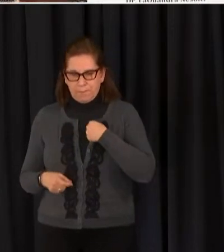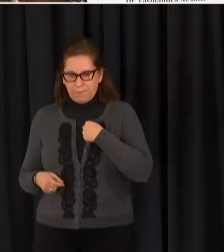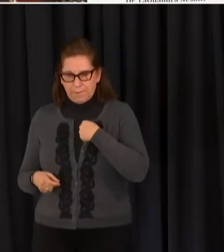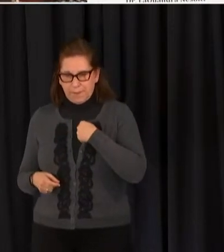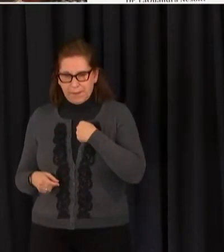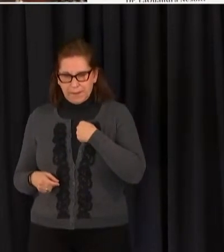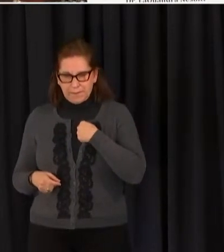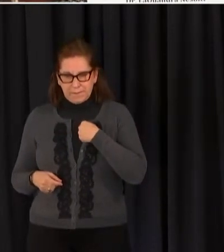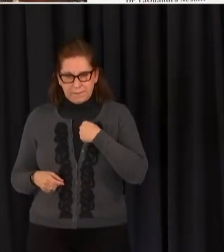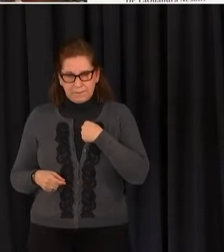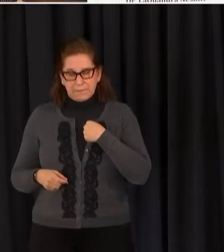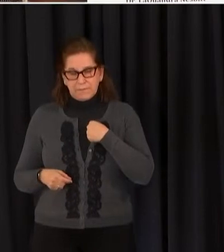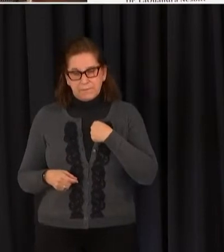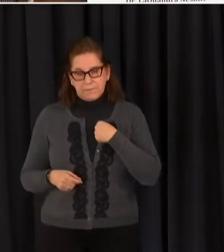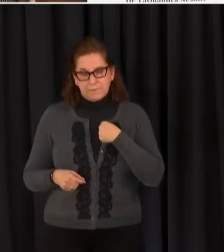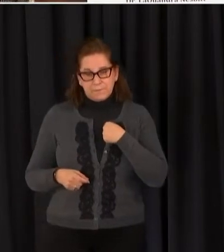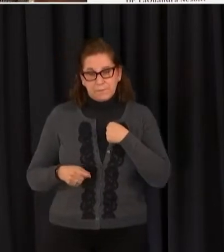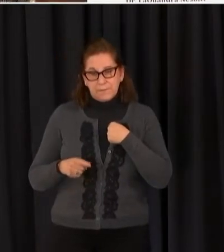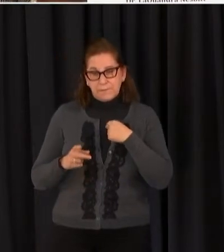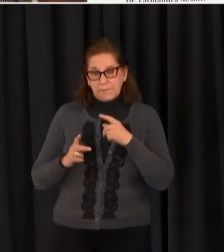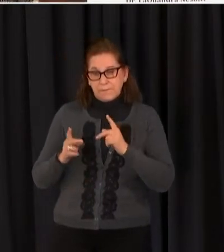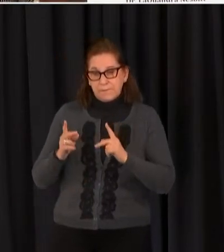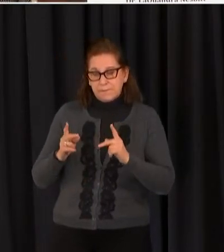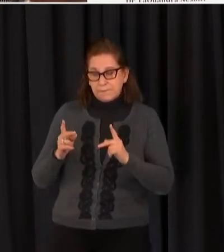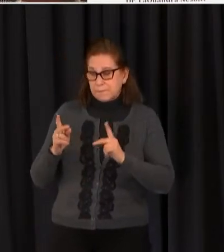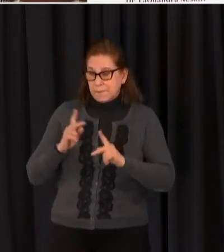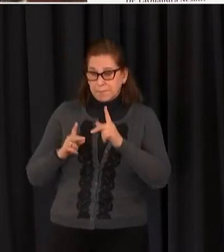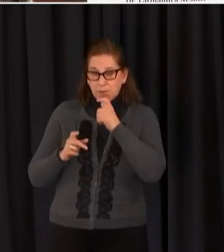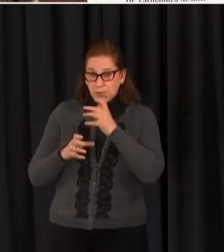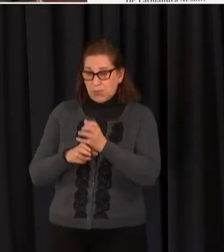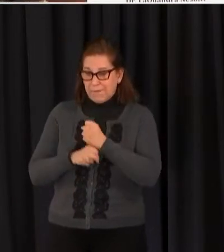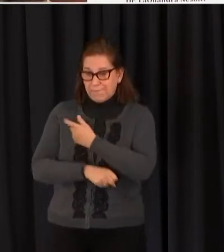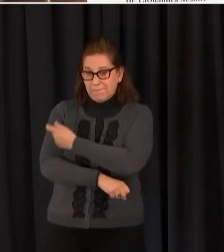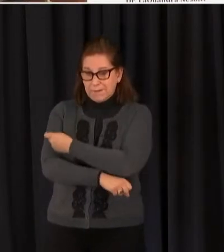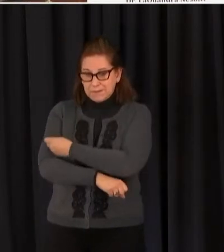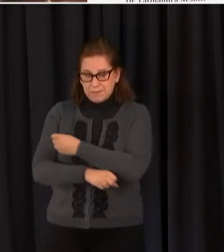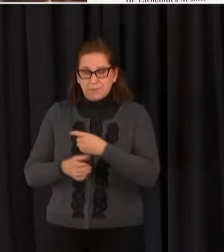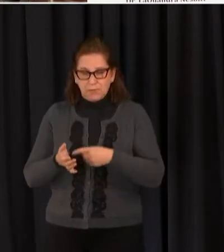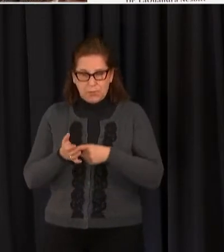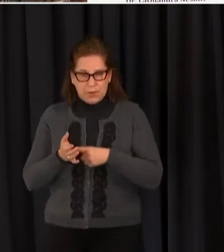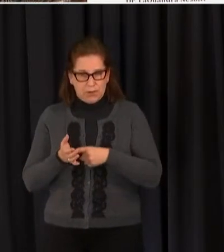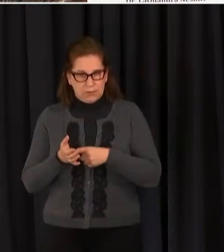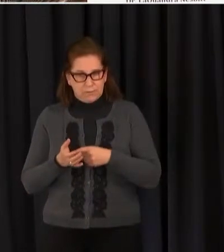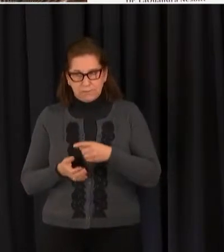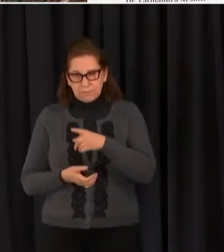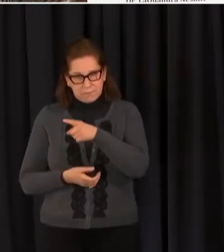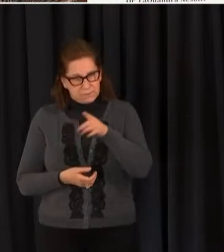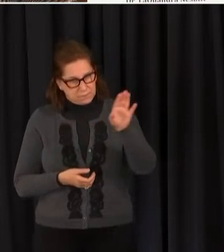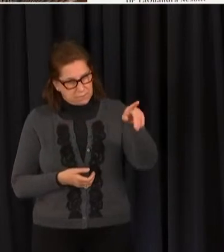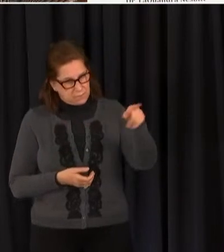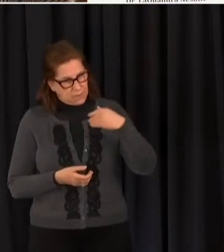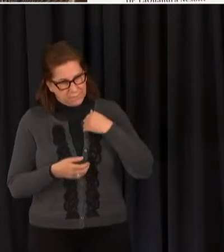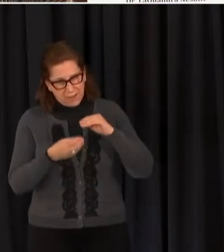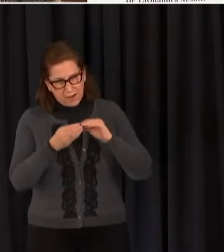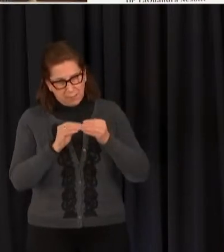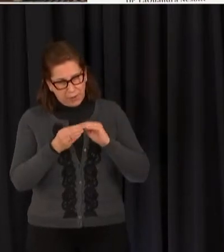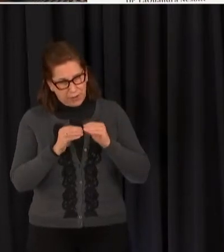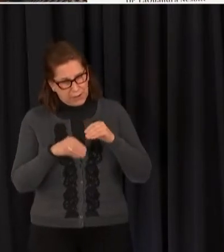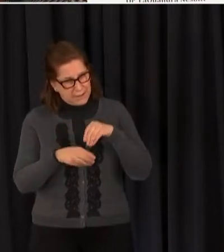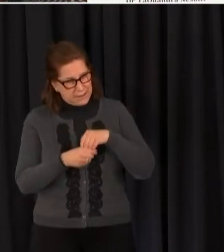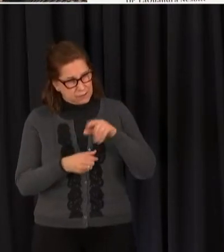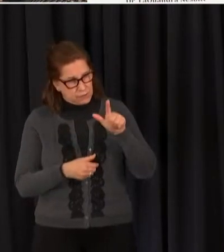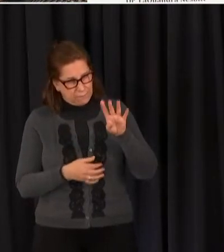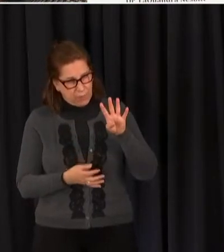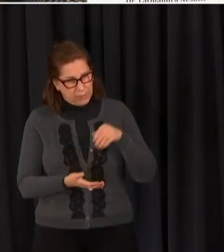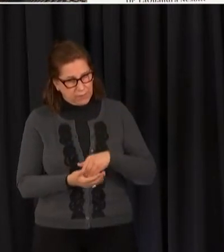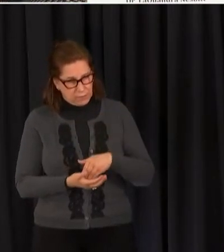only required to report to us when they vaccinate someone in the district. And are those numbers in the 24,000? In the 24,000, we